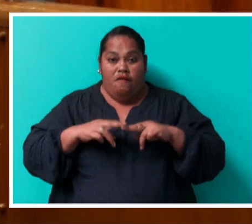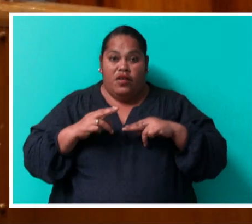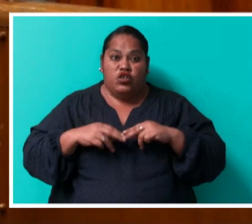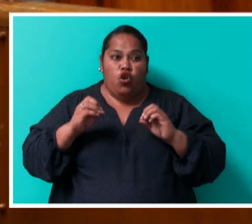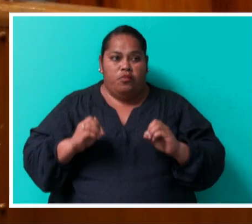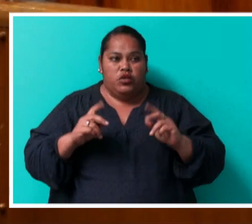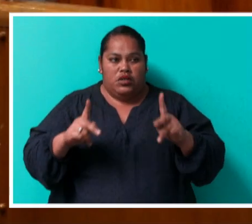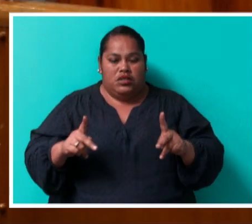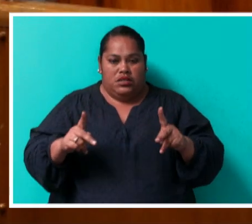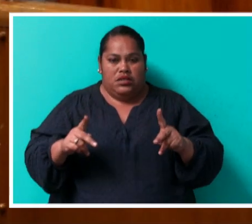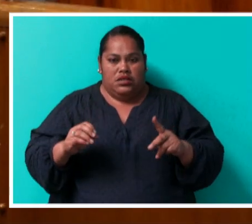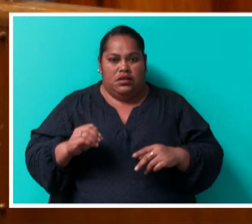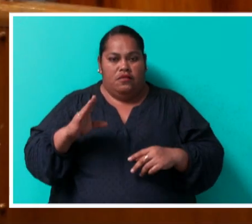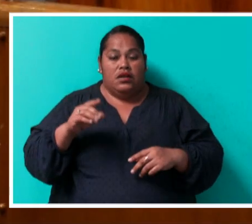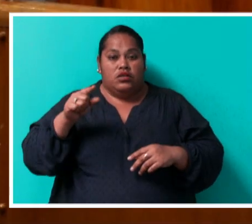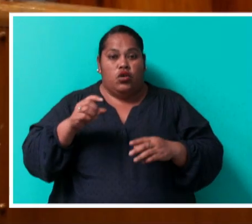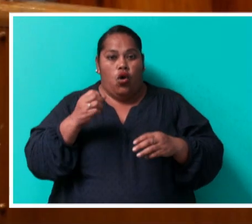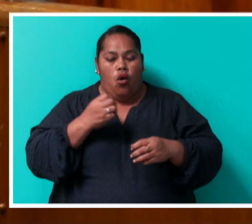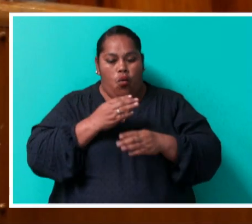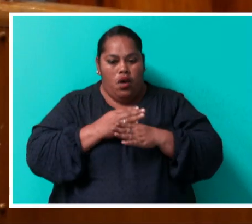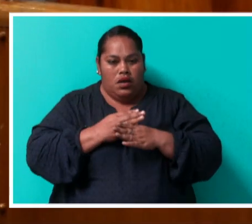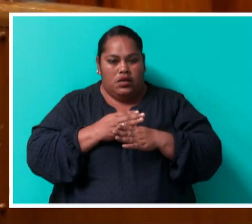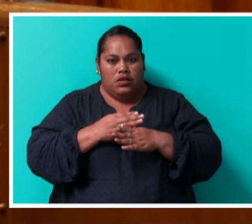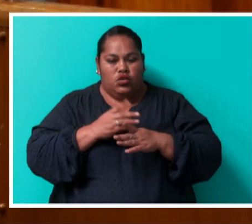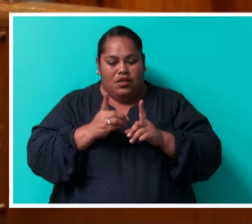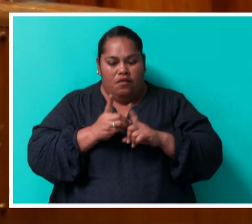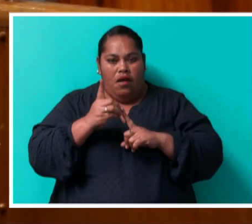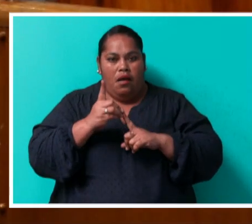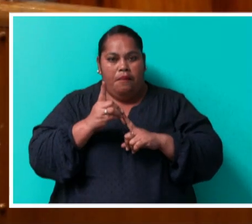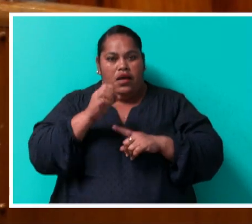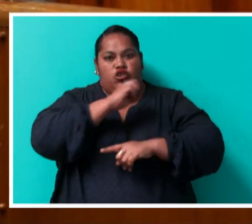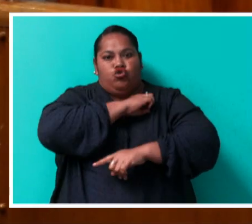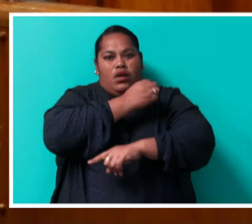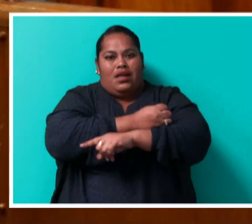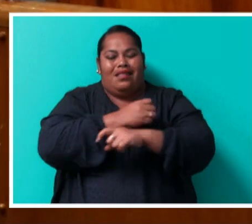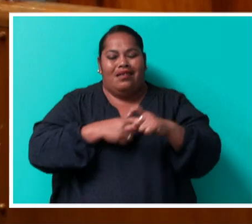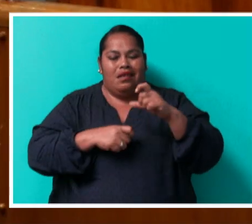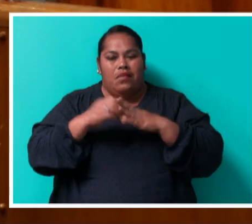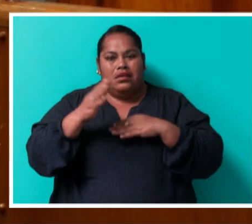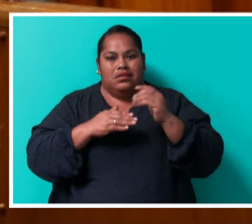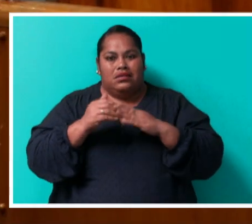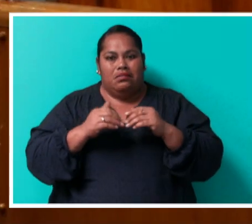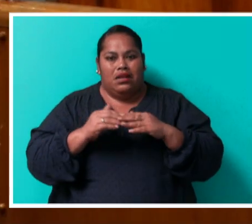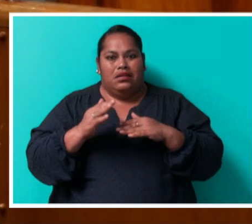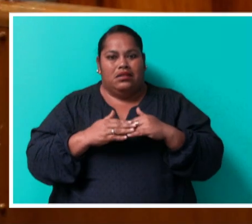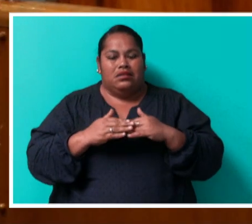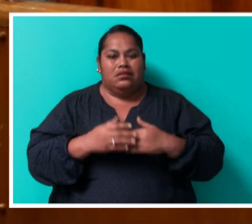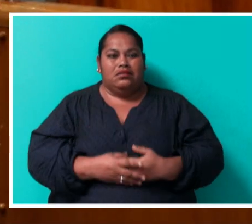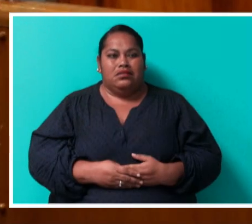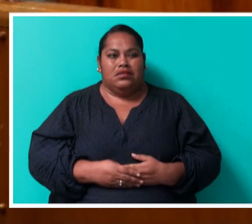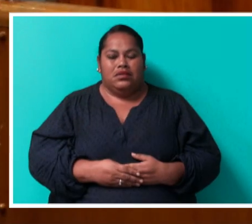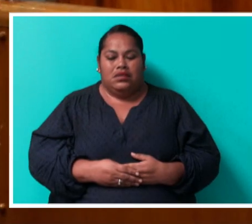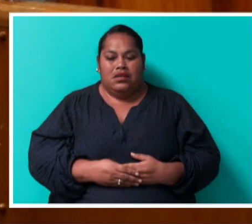advance cooperation in human resource development and strengthen capacity building initiatives. At the margins of the